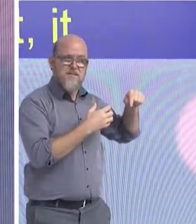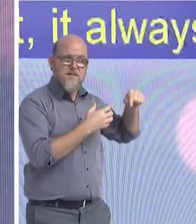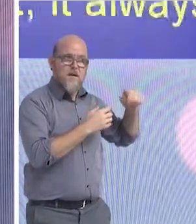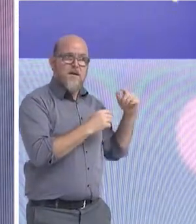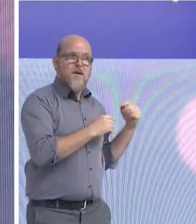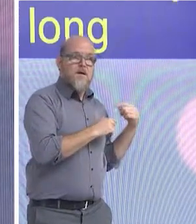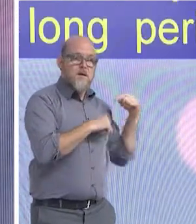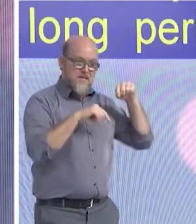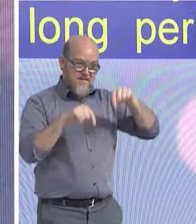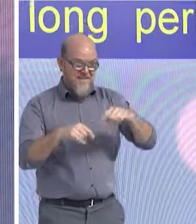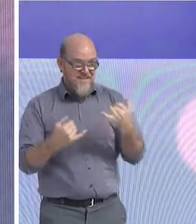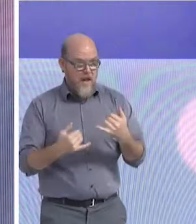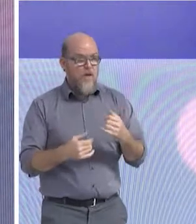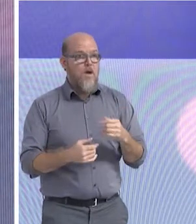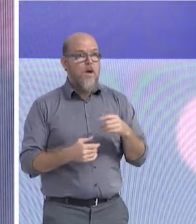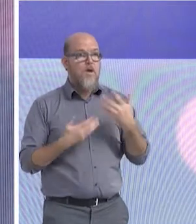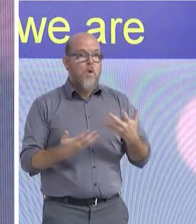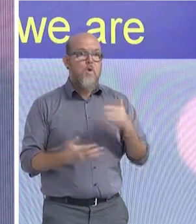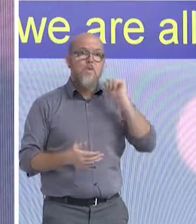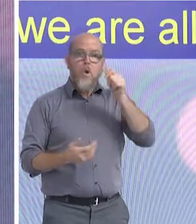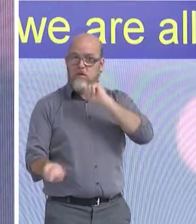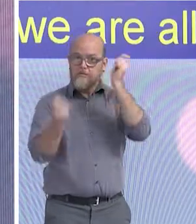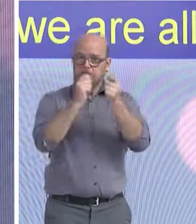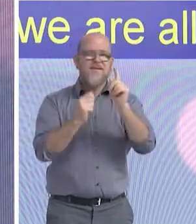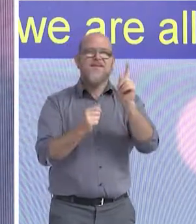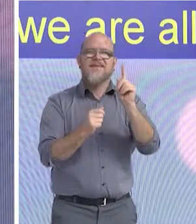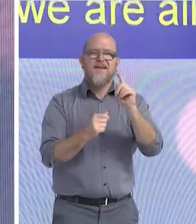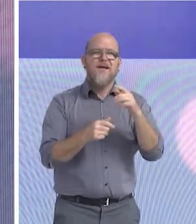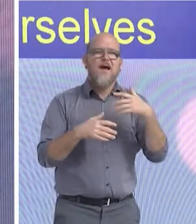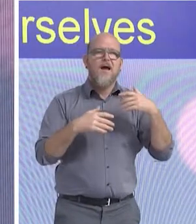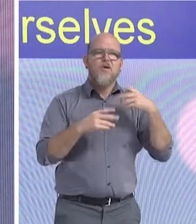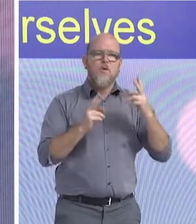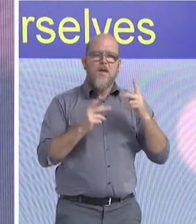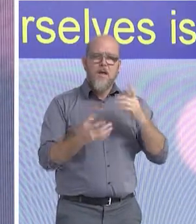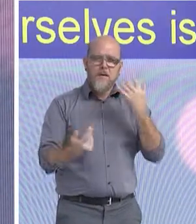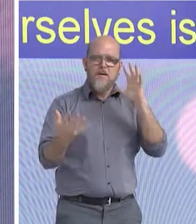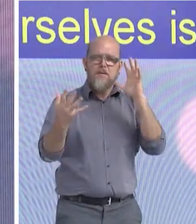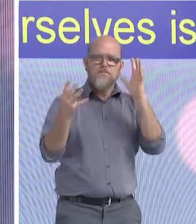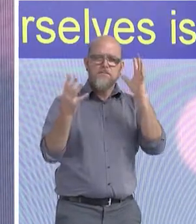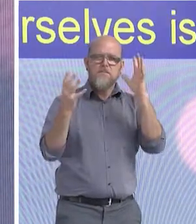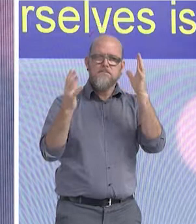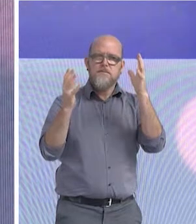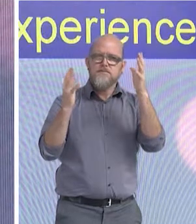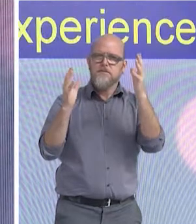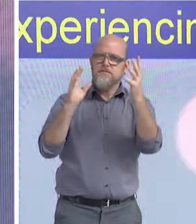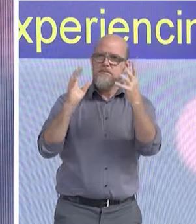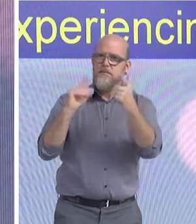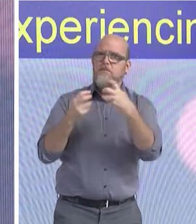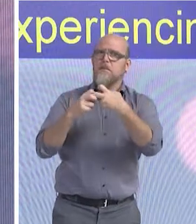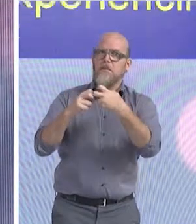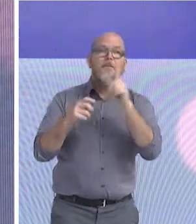think we're all constantly asking ourselves, is this what we're experiencing now, and at what point do we check it?